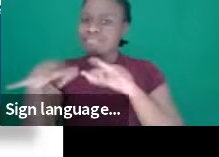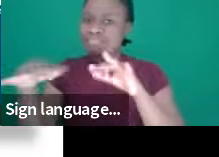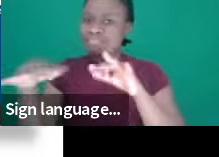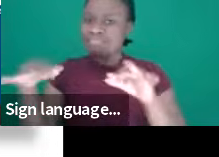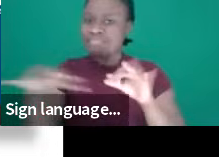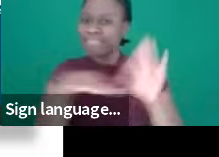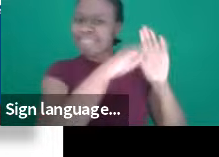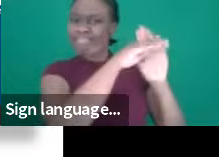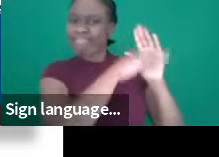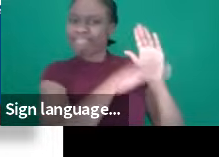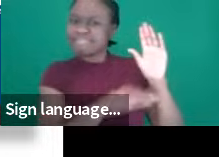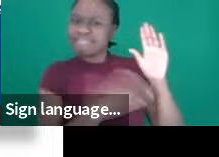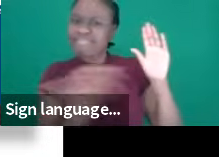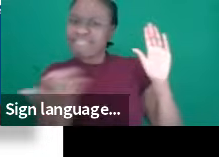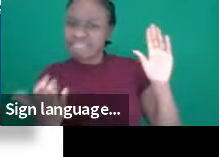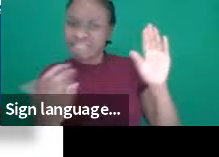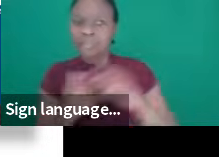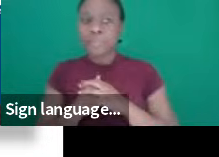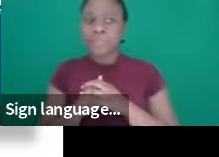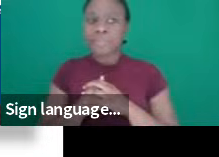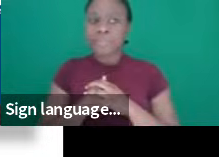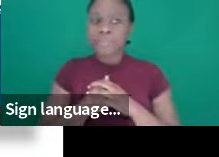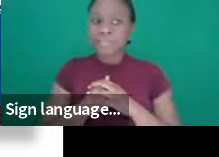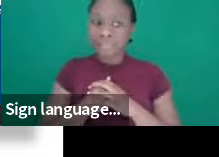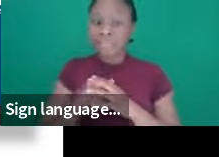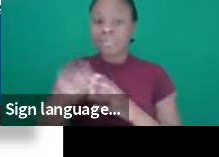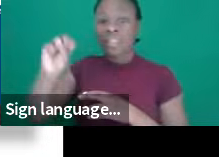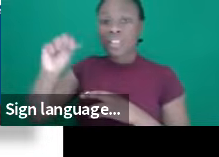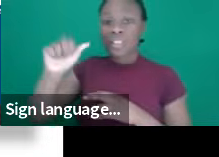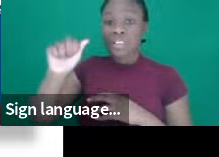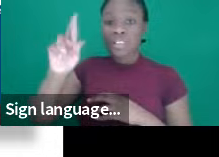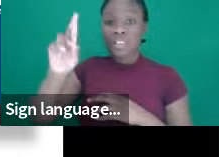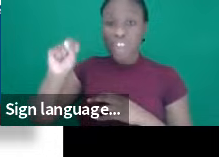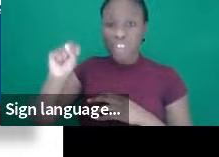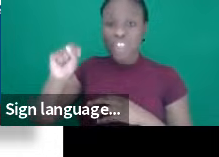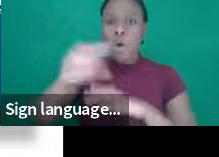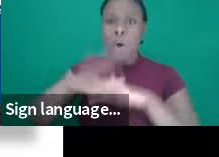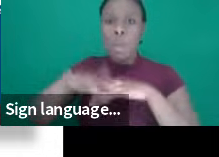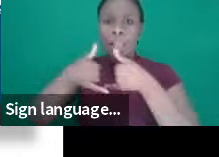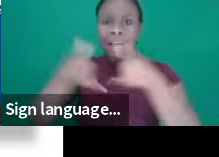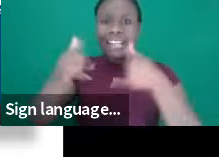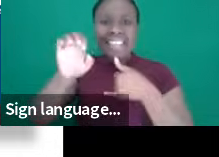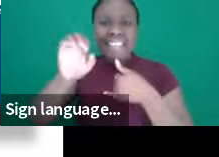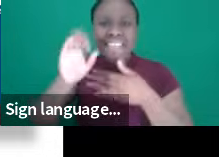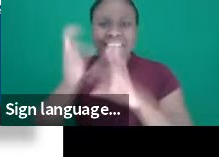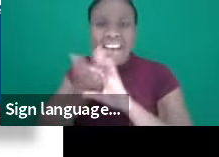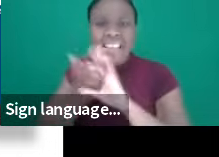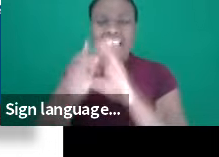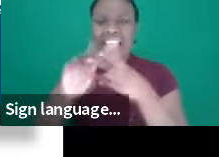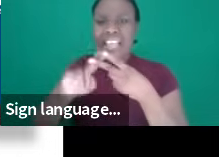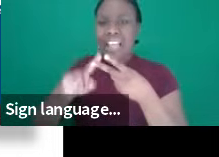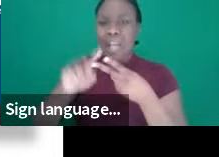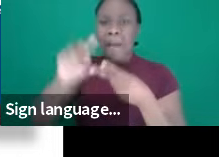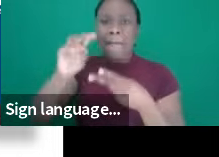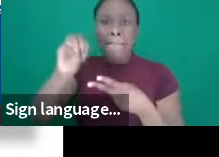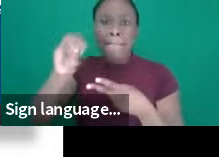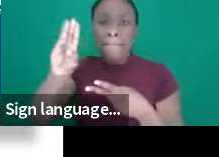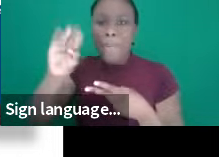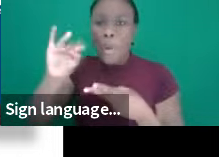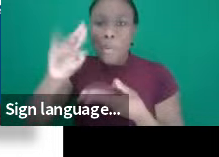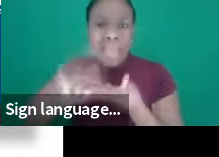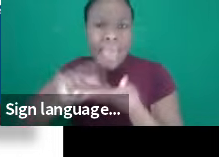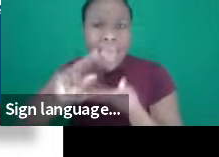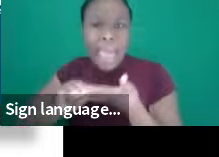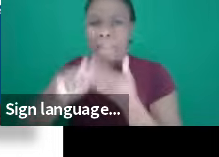the various SARS digital channels that we have. We're then going to watch 3 consecutive videos. The first one will be on how to register